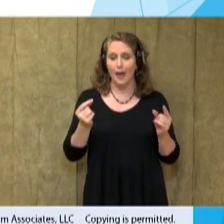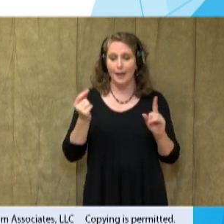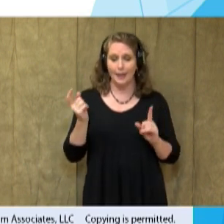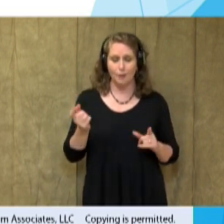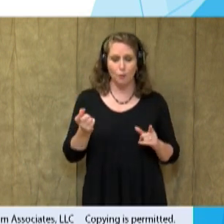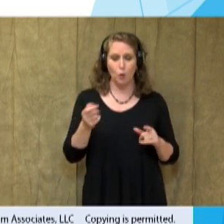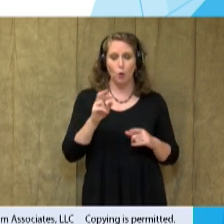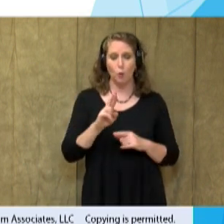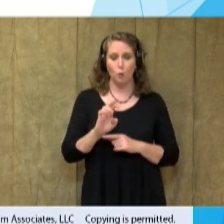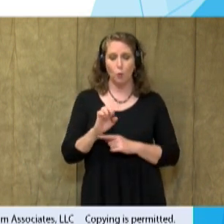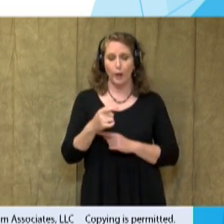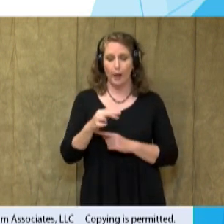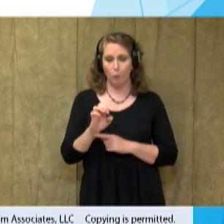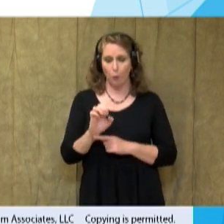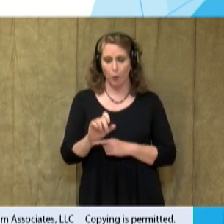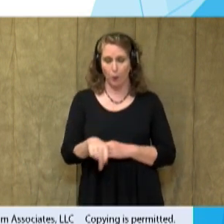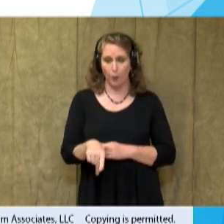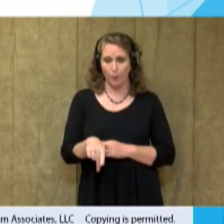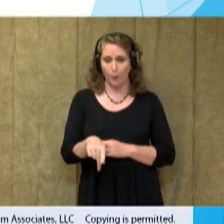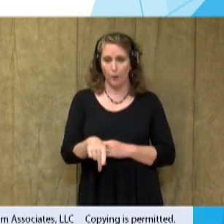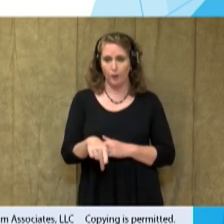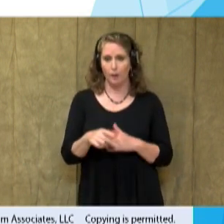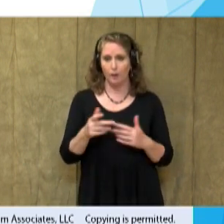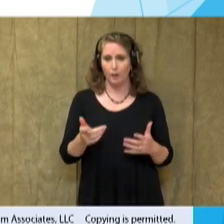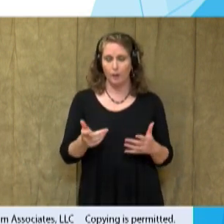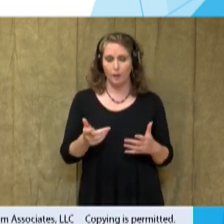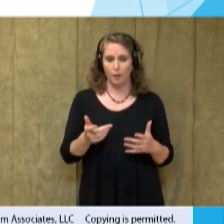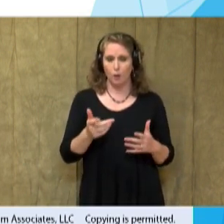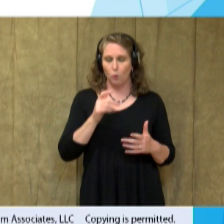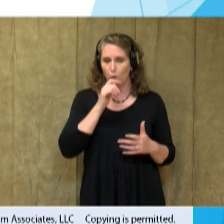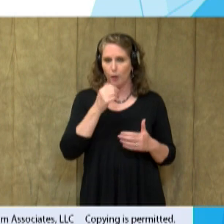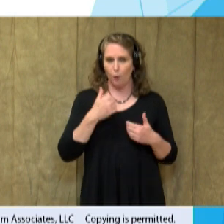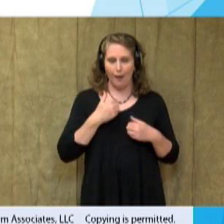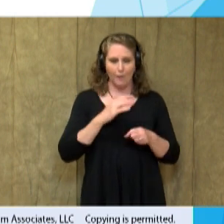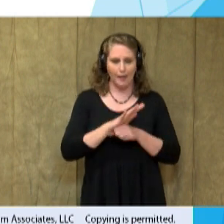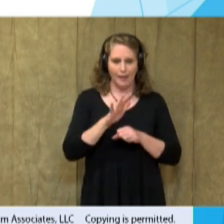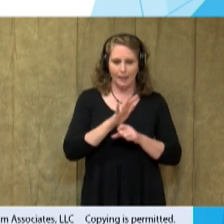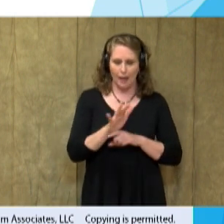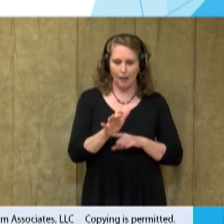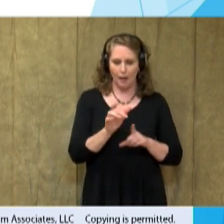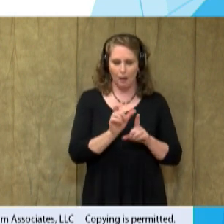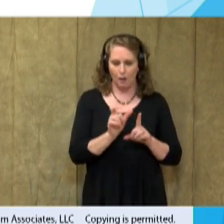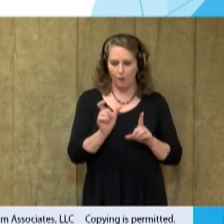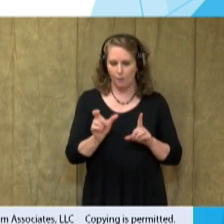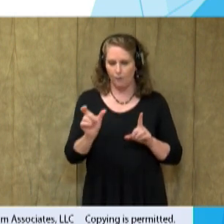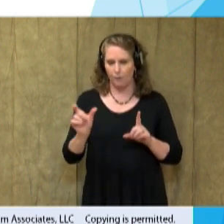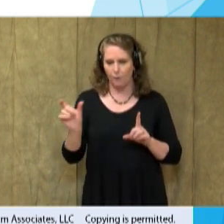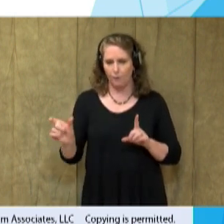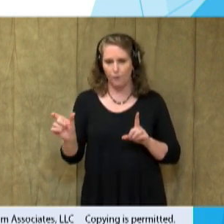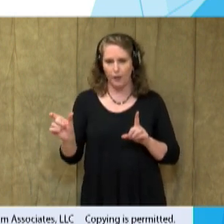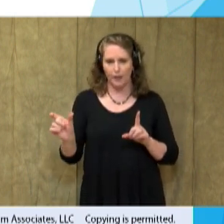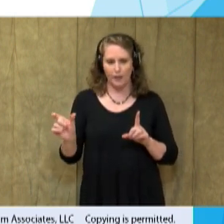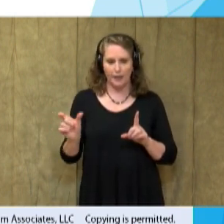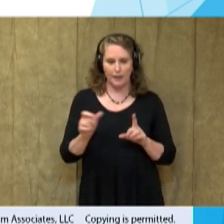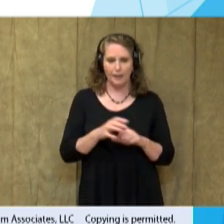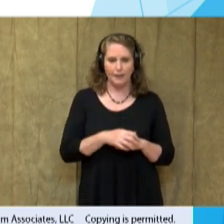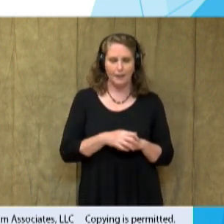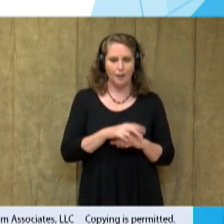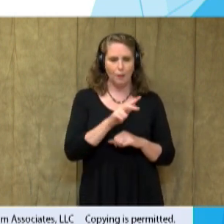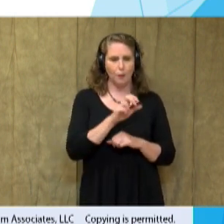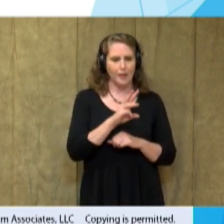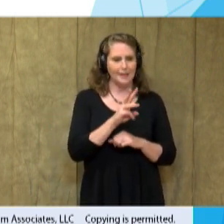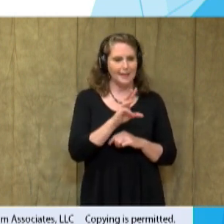regroup. So what are there not enough of? It says there are not enough blank in 368